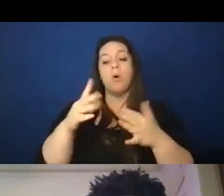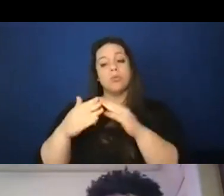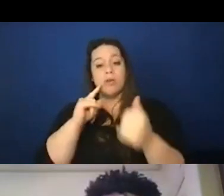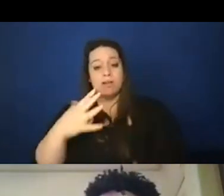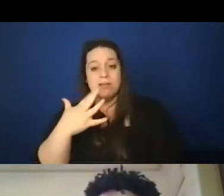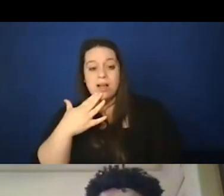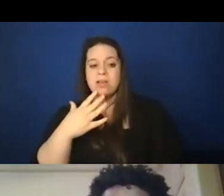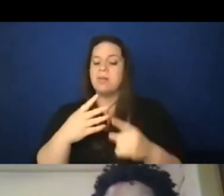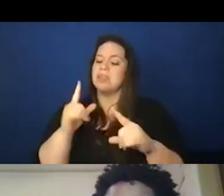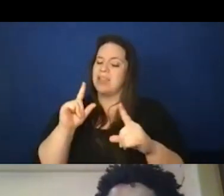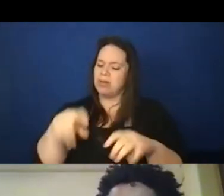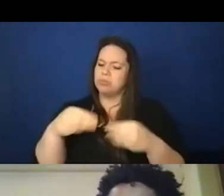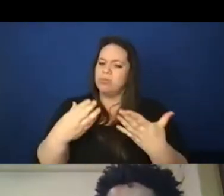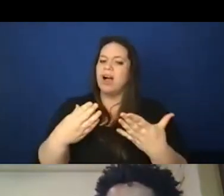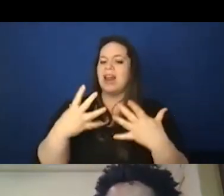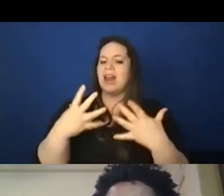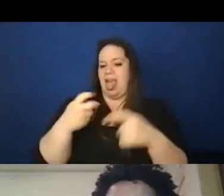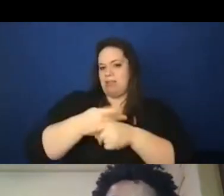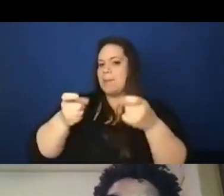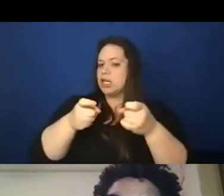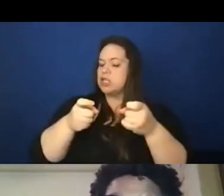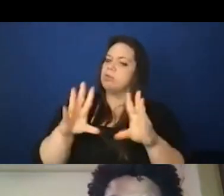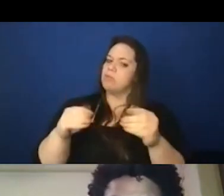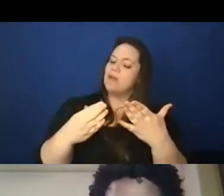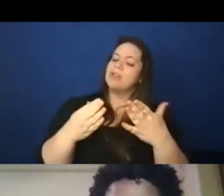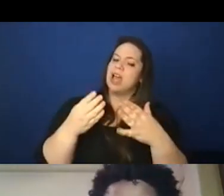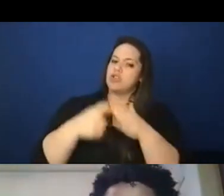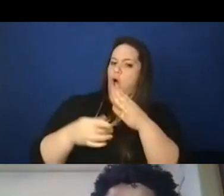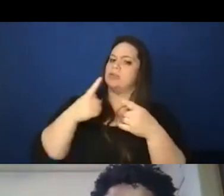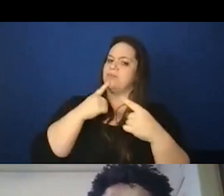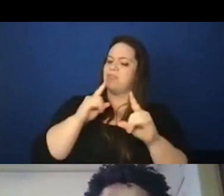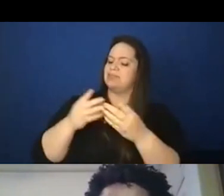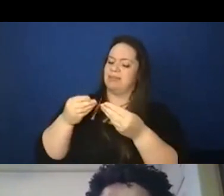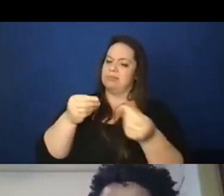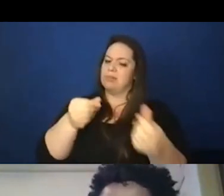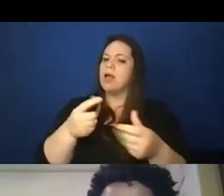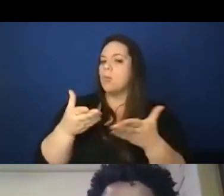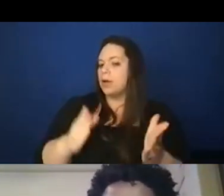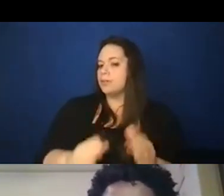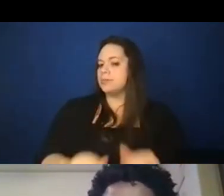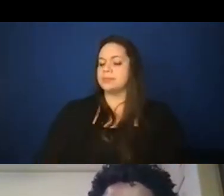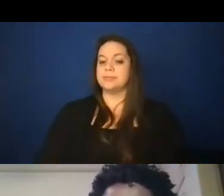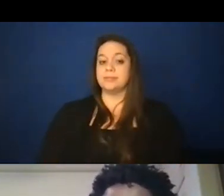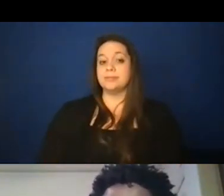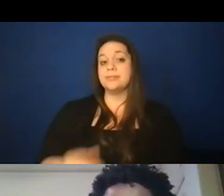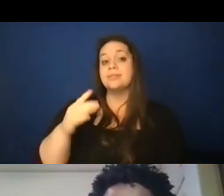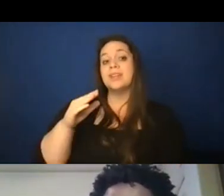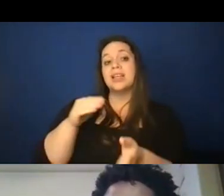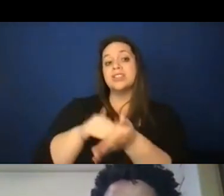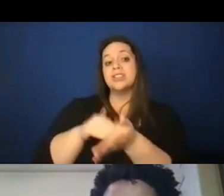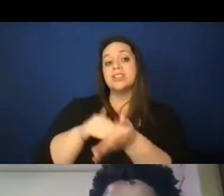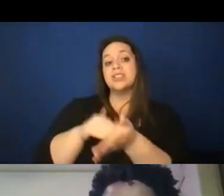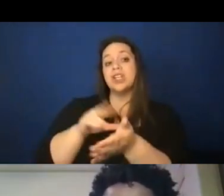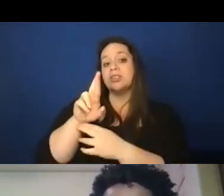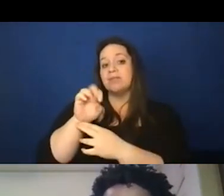healthcare management delivered in a cost-effective and cohesive manner. Dr. Vasquez has been invited to speak at some of the most